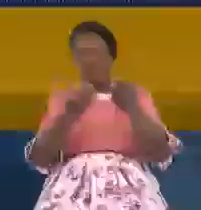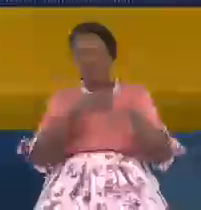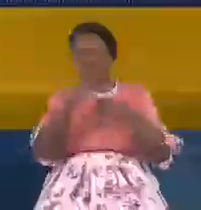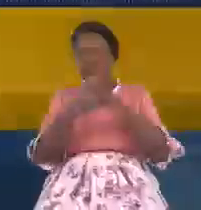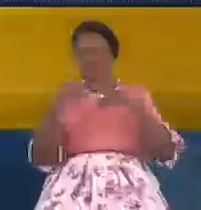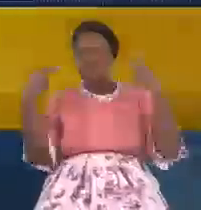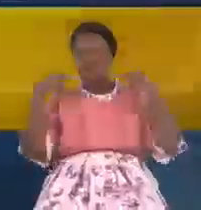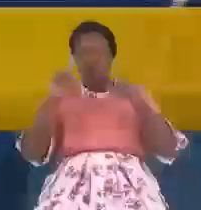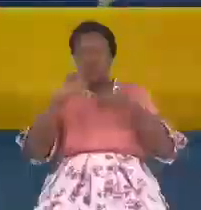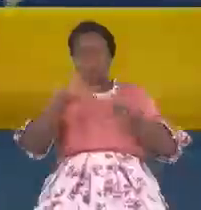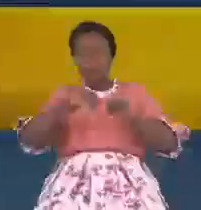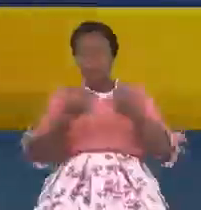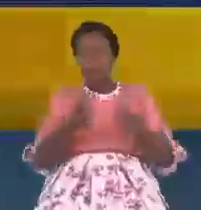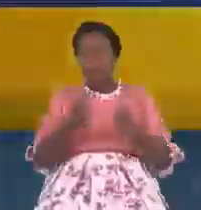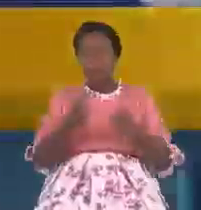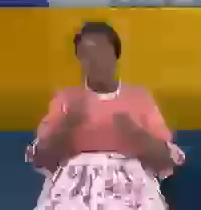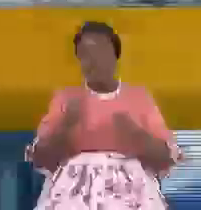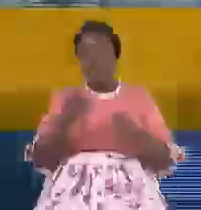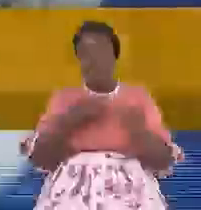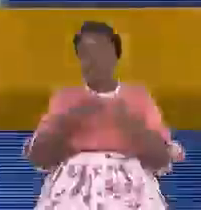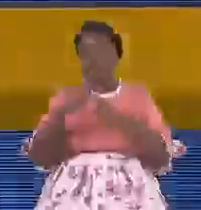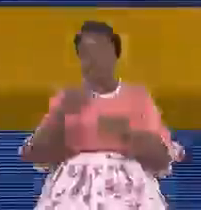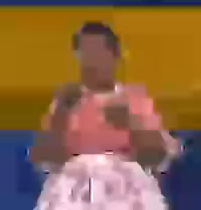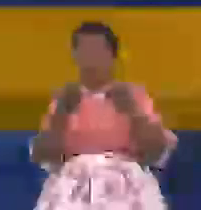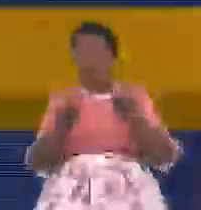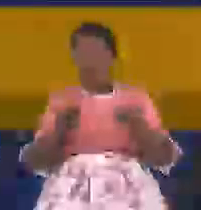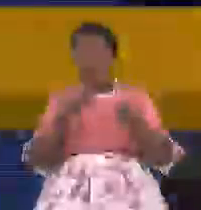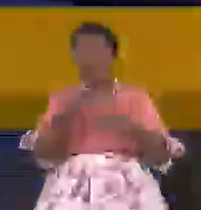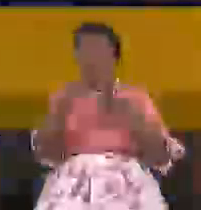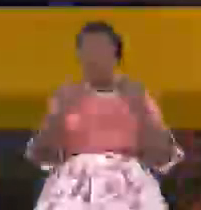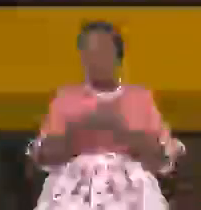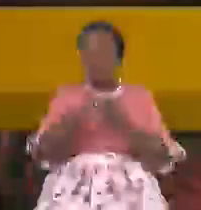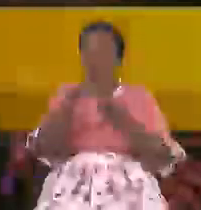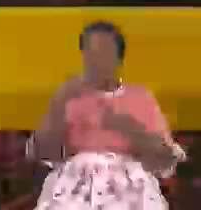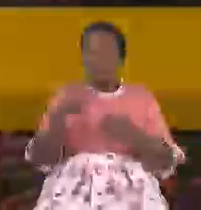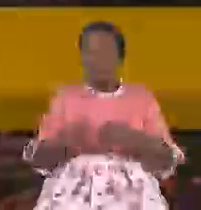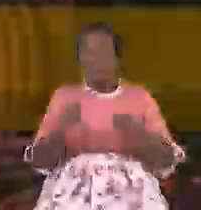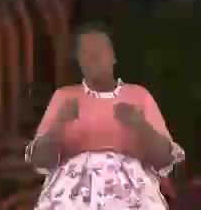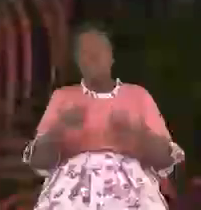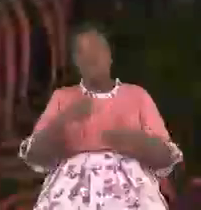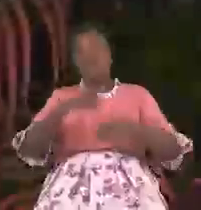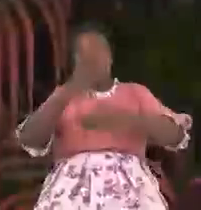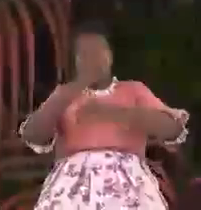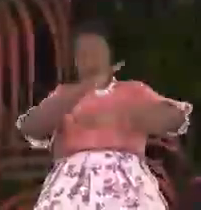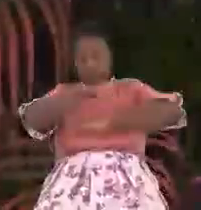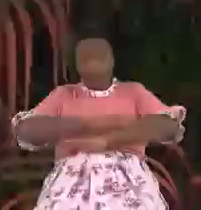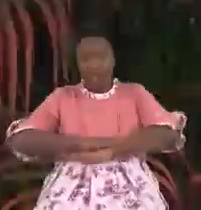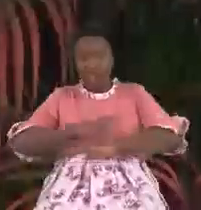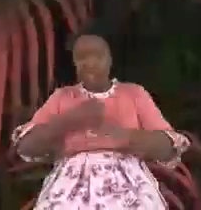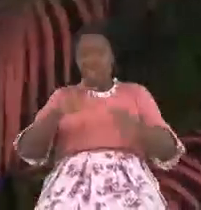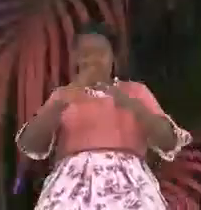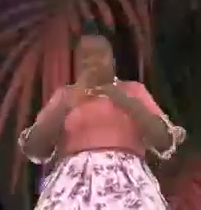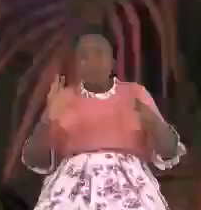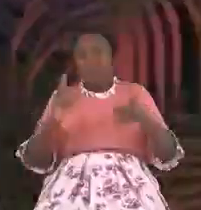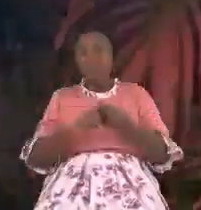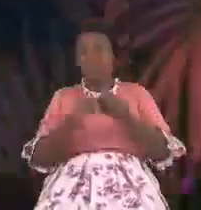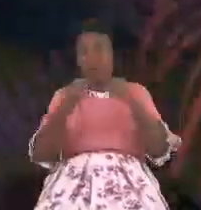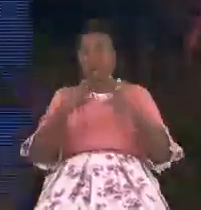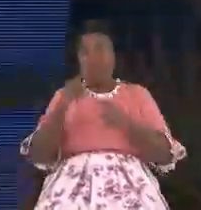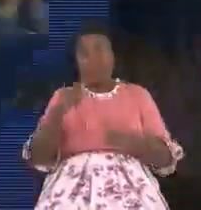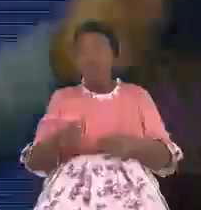broken and you watch the rest the release and the relief to come unto you